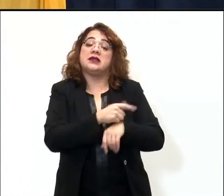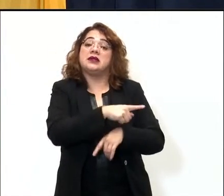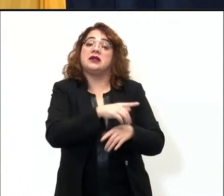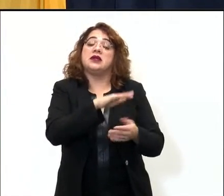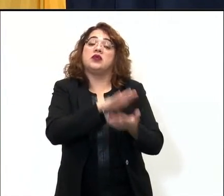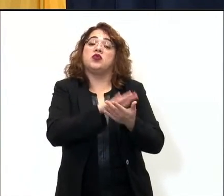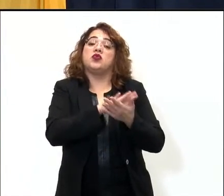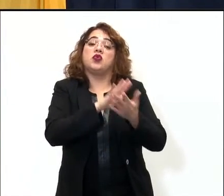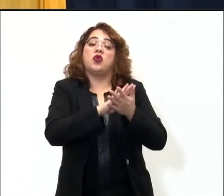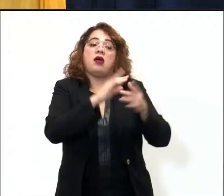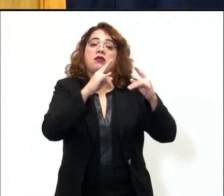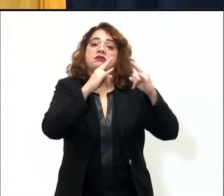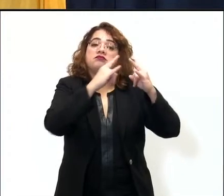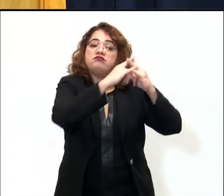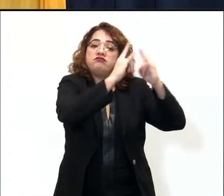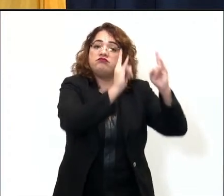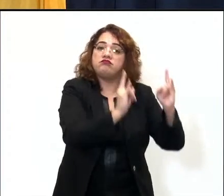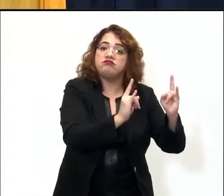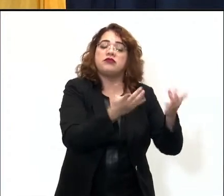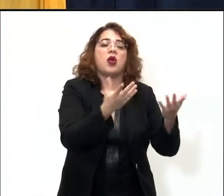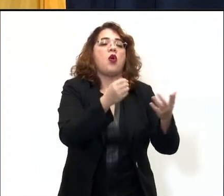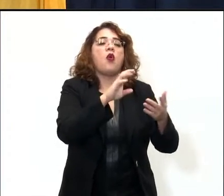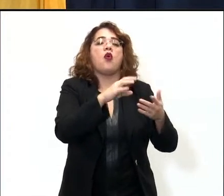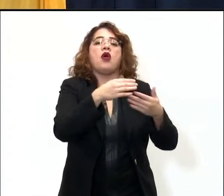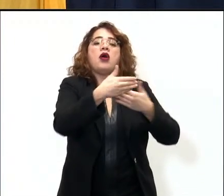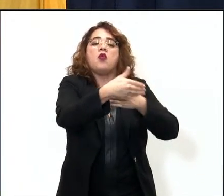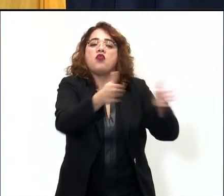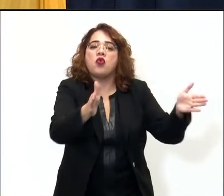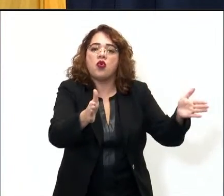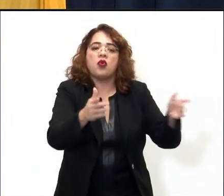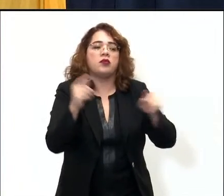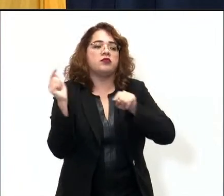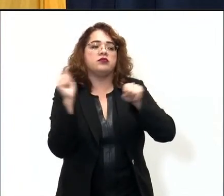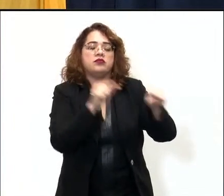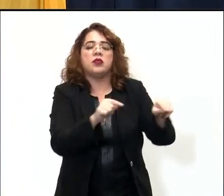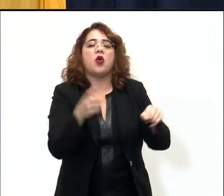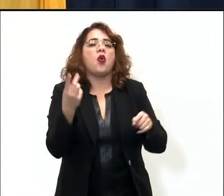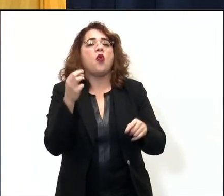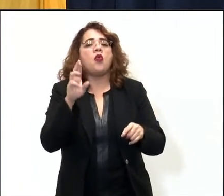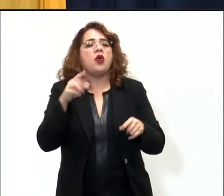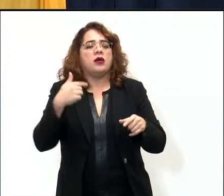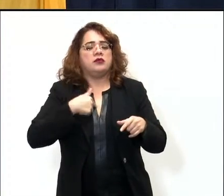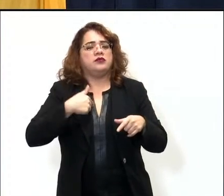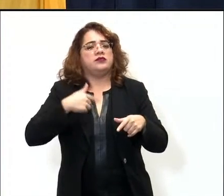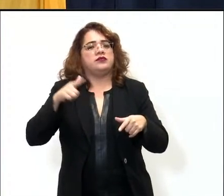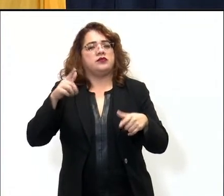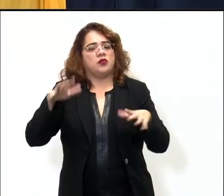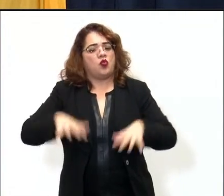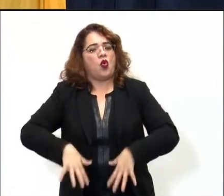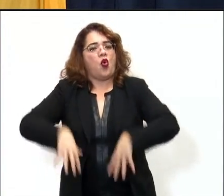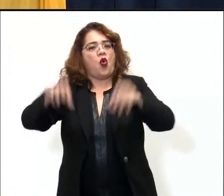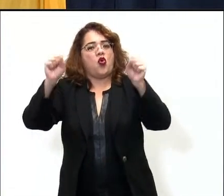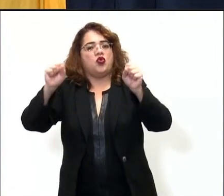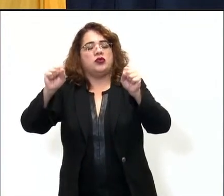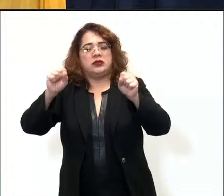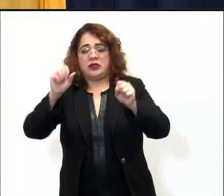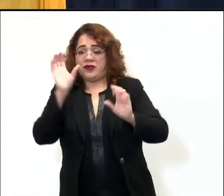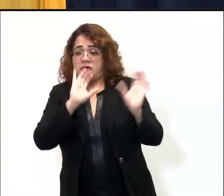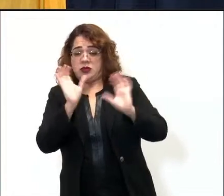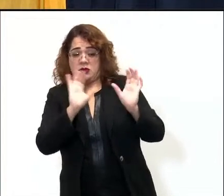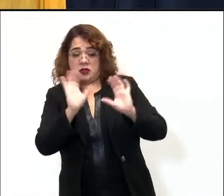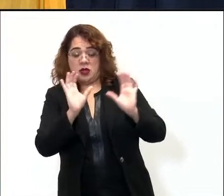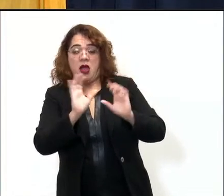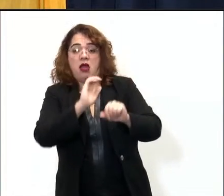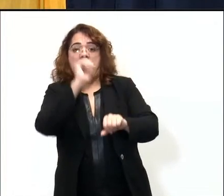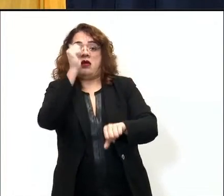will happen in some kind of clinic that we will be hosting as a city. But please stay tuned for information from your